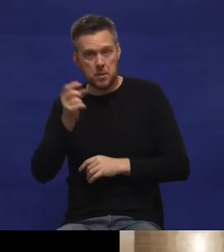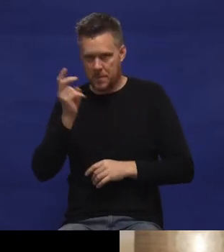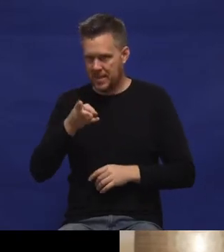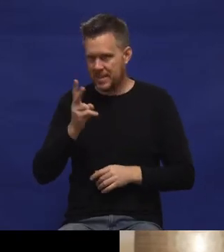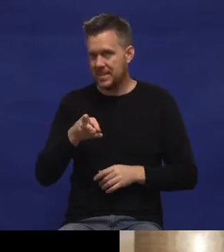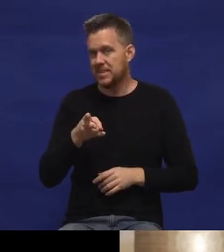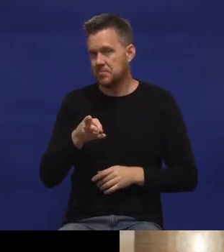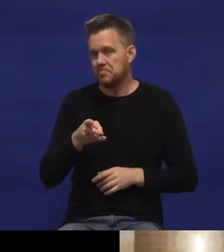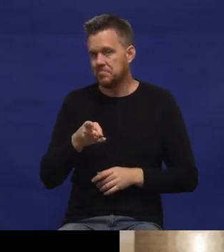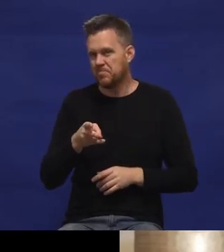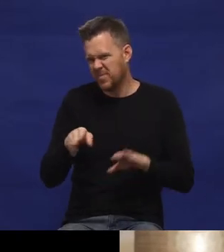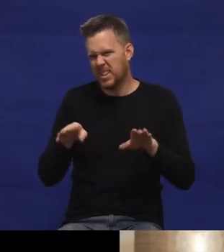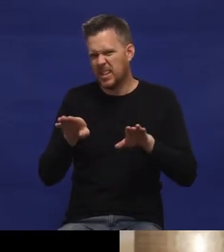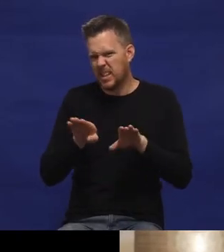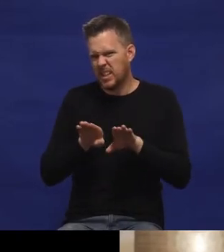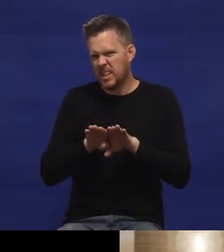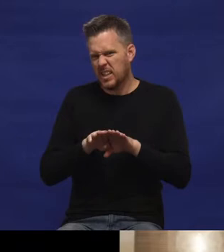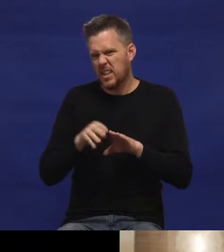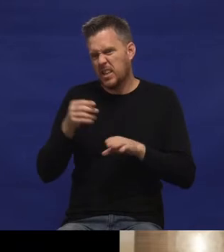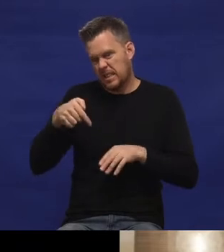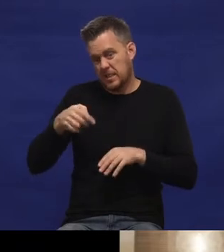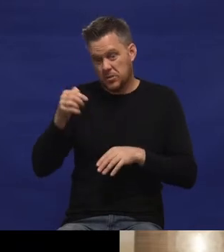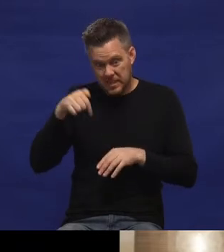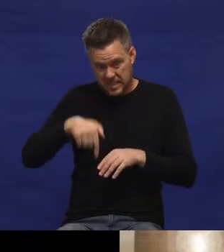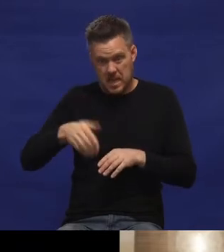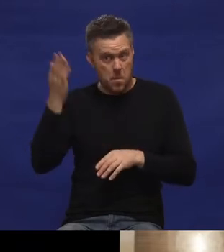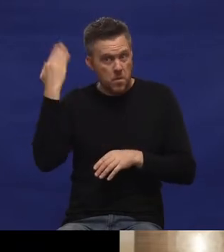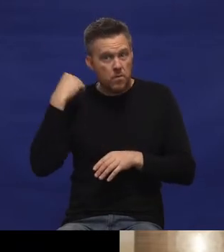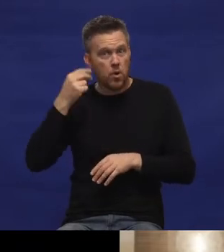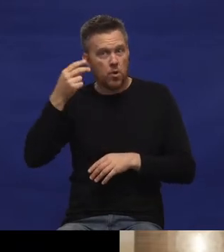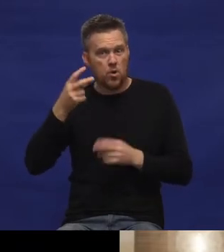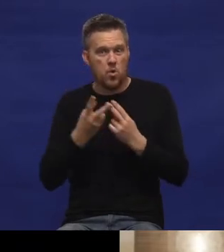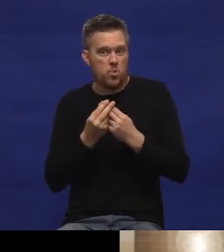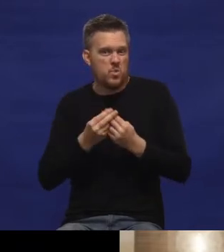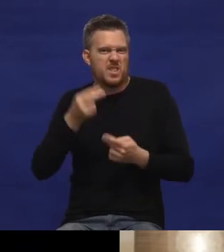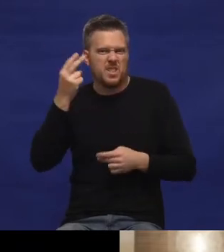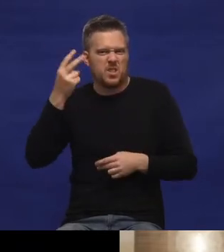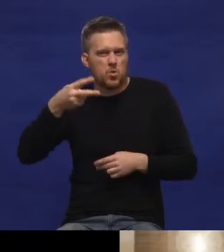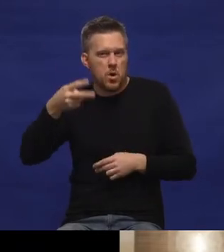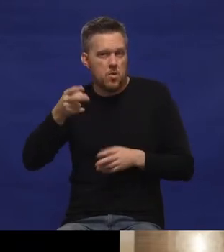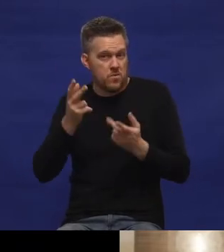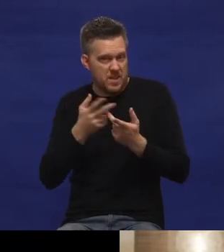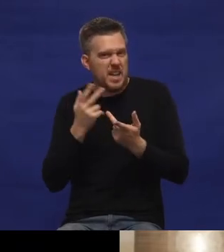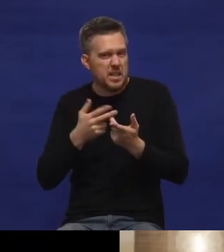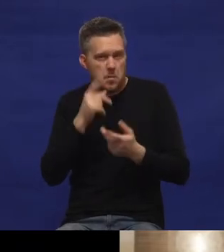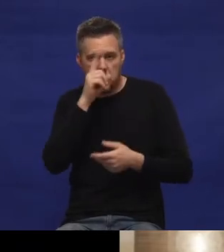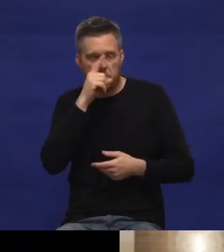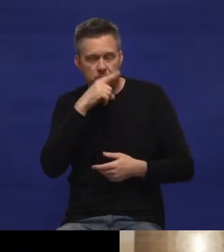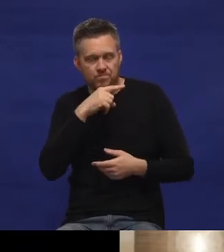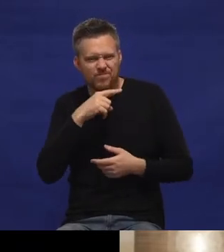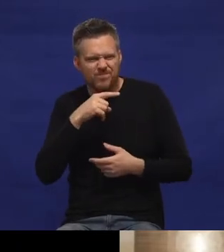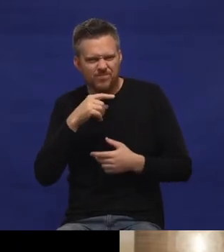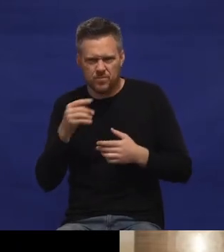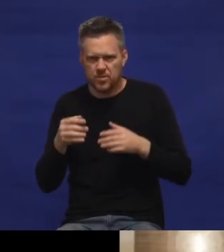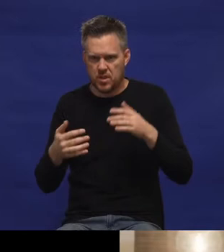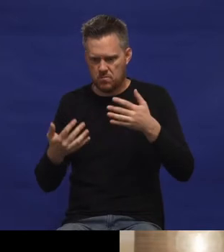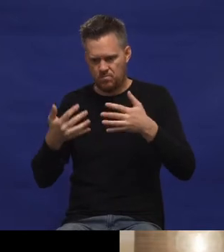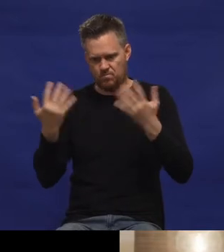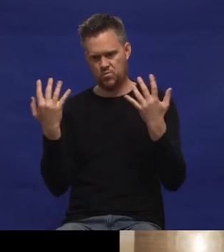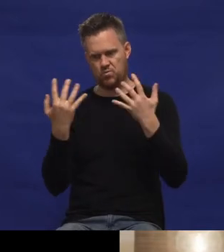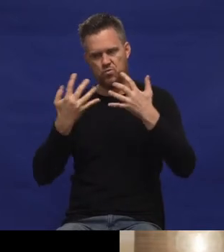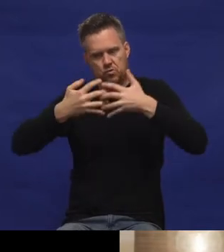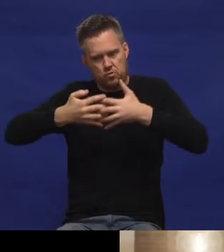once before with 12 others. I don't know if you get it, but there are some amazing parallels going on here. You